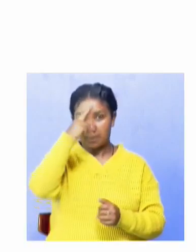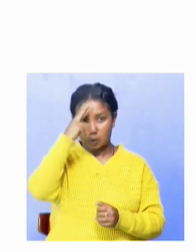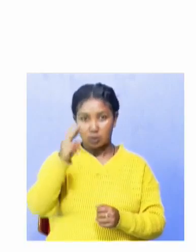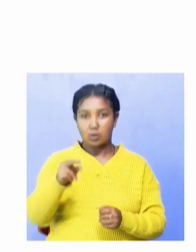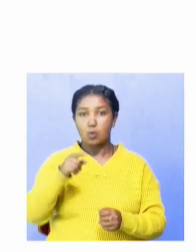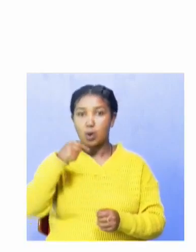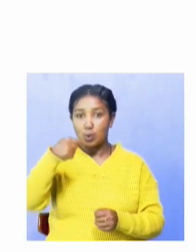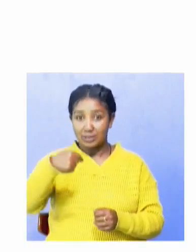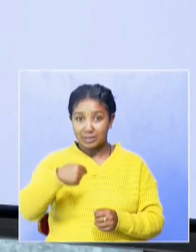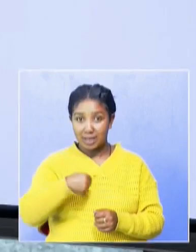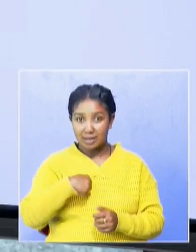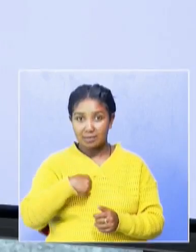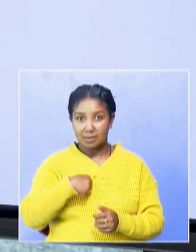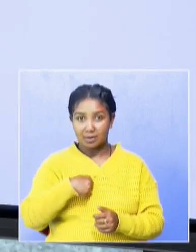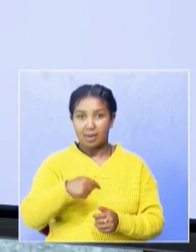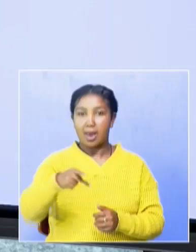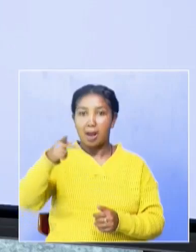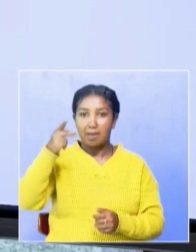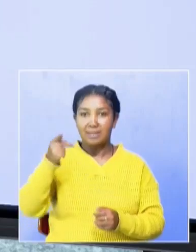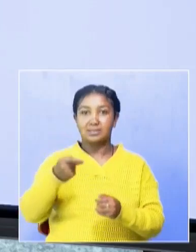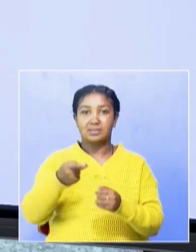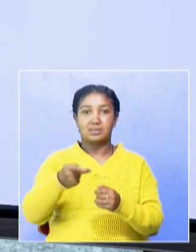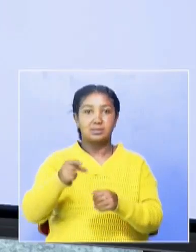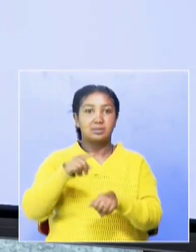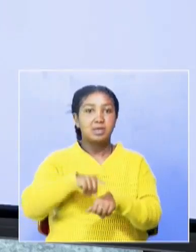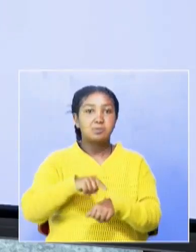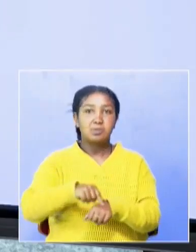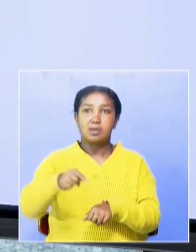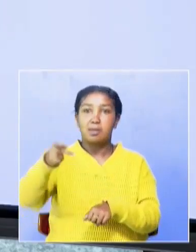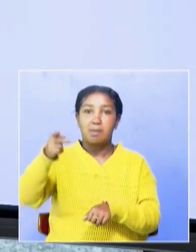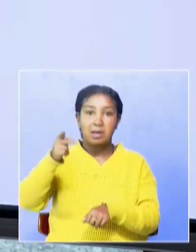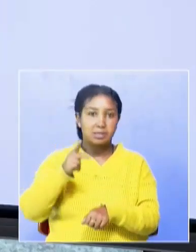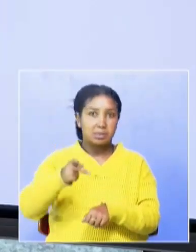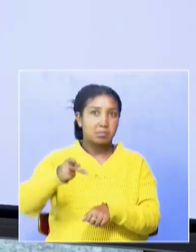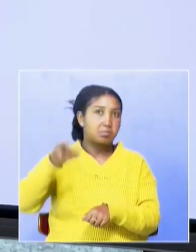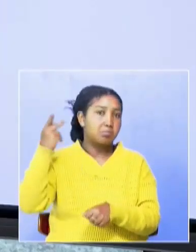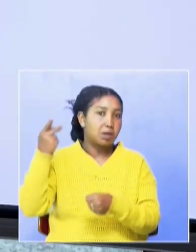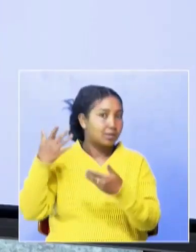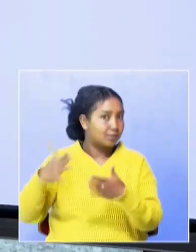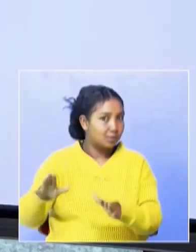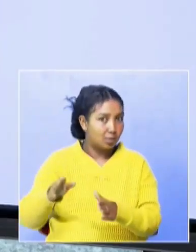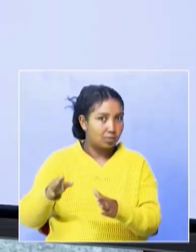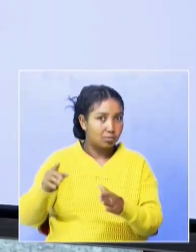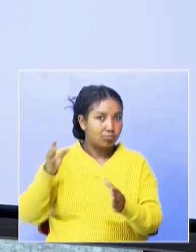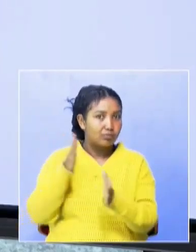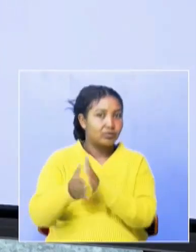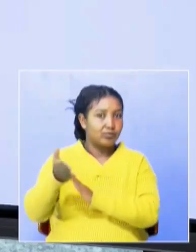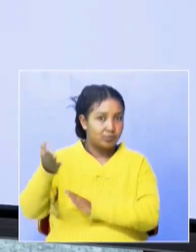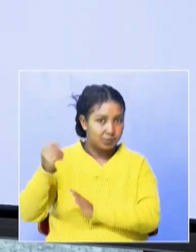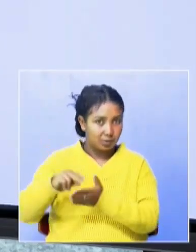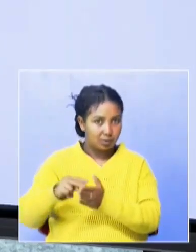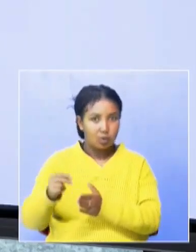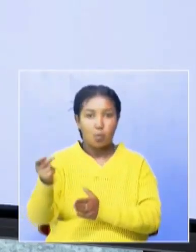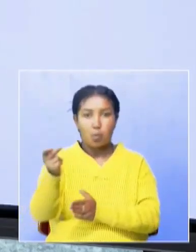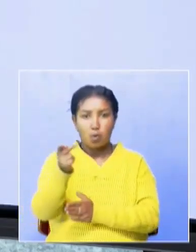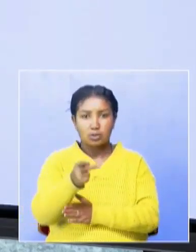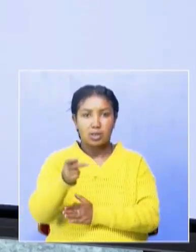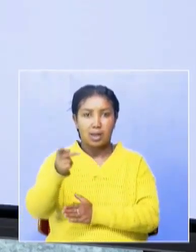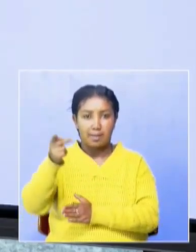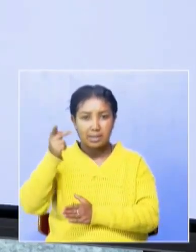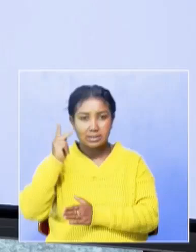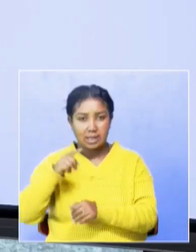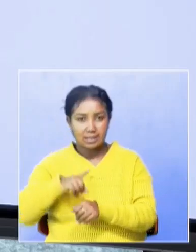we said past tense, we mean something happened in the past. Okay? So both of them are